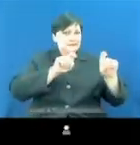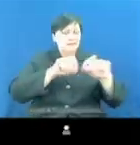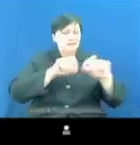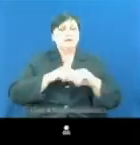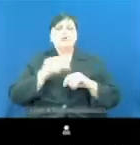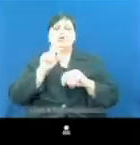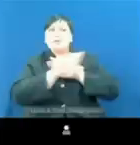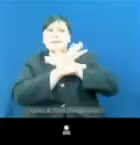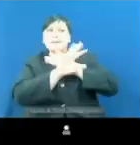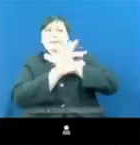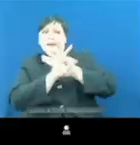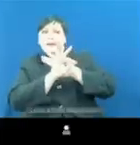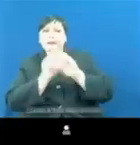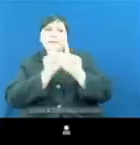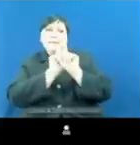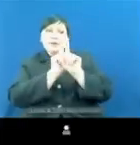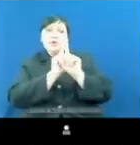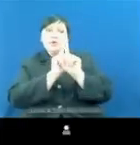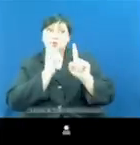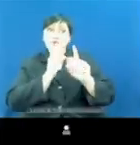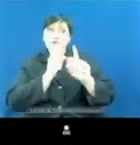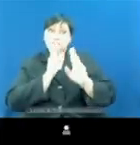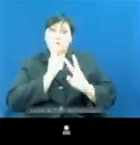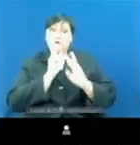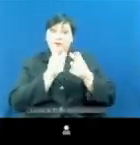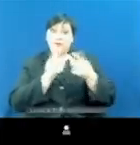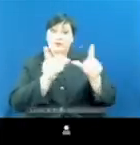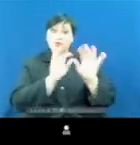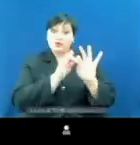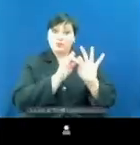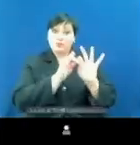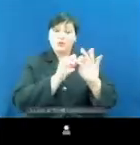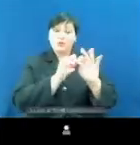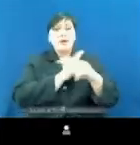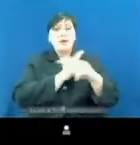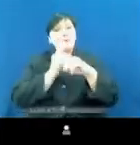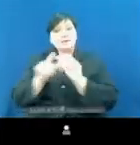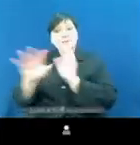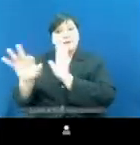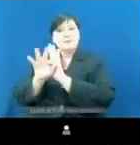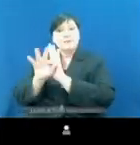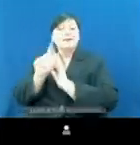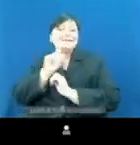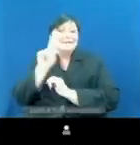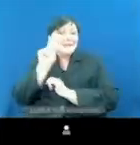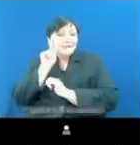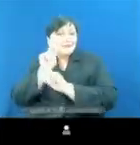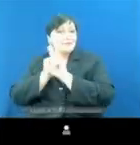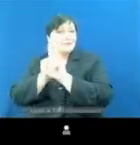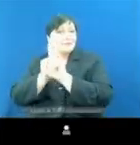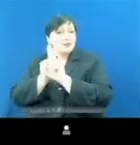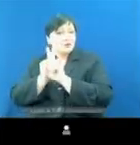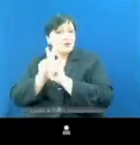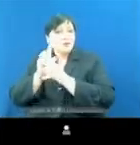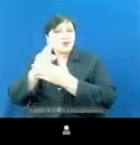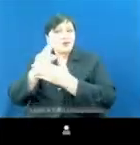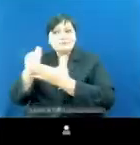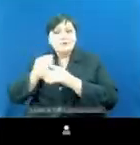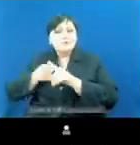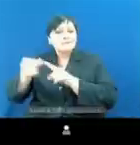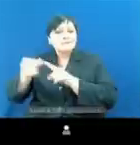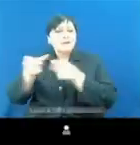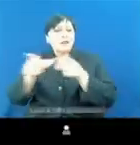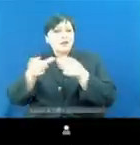be a spoken language interpreter, but I would have a deaf mentor for language issues, and ideally